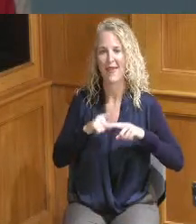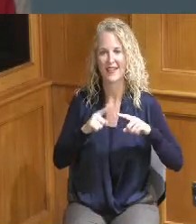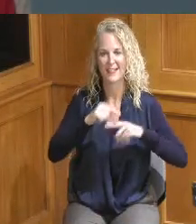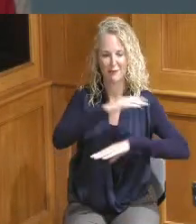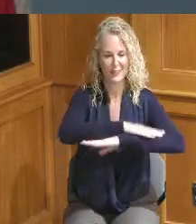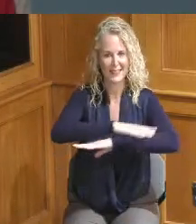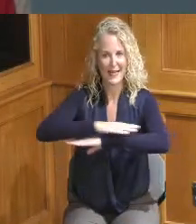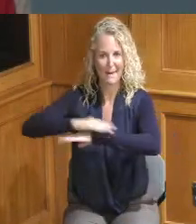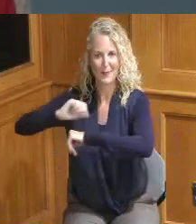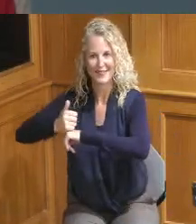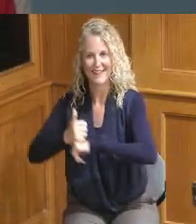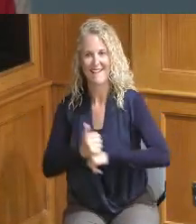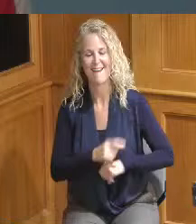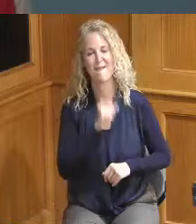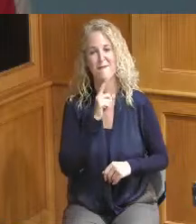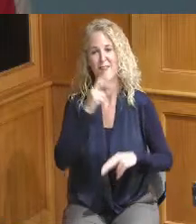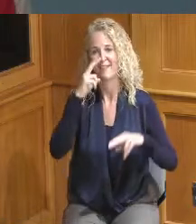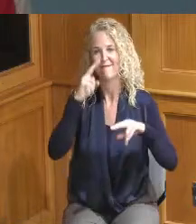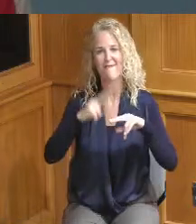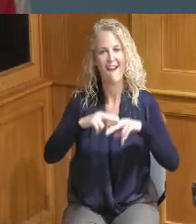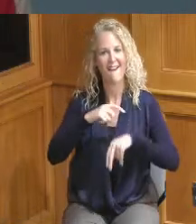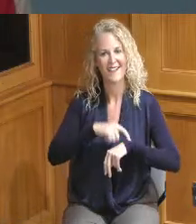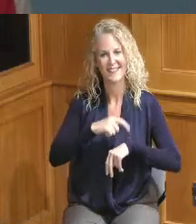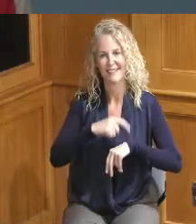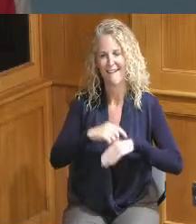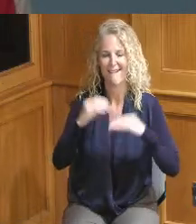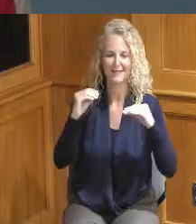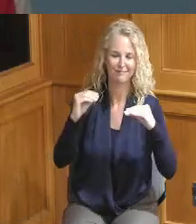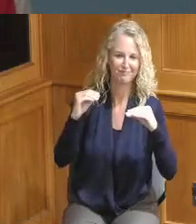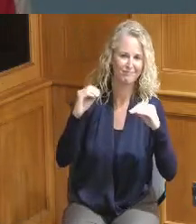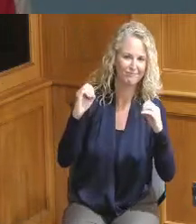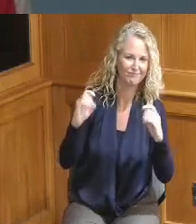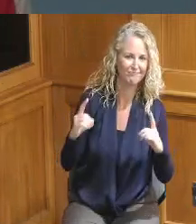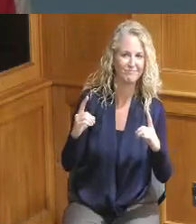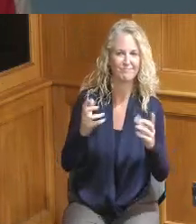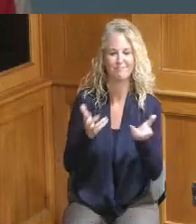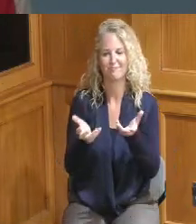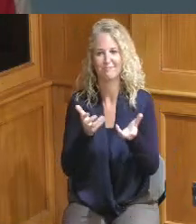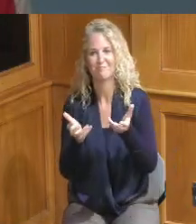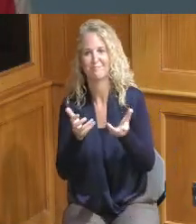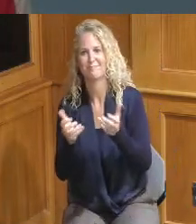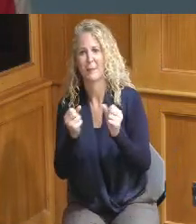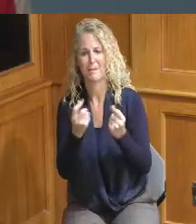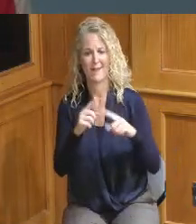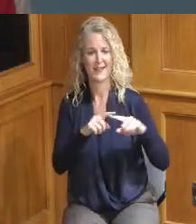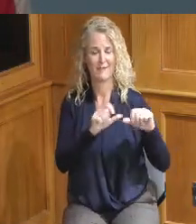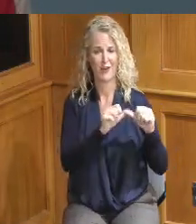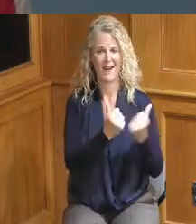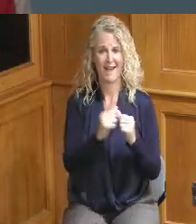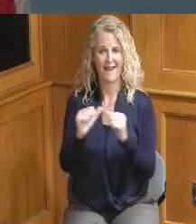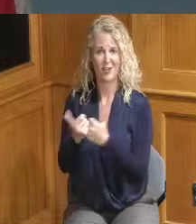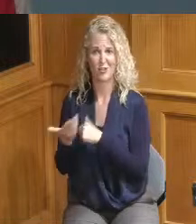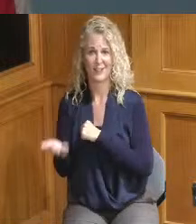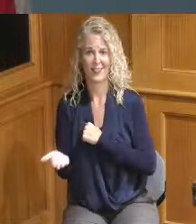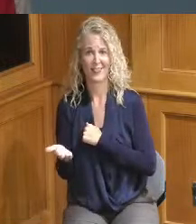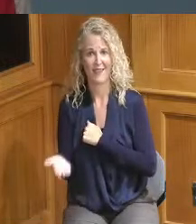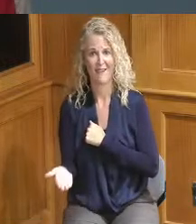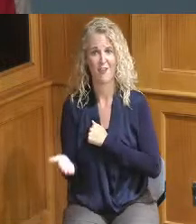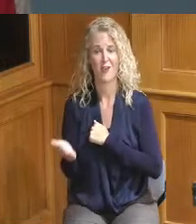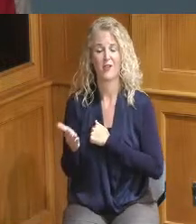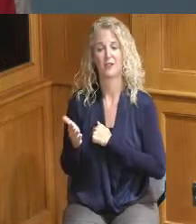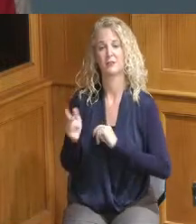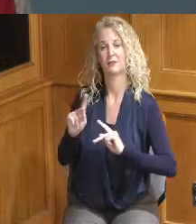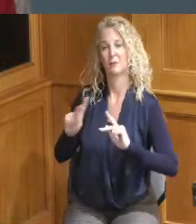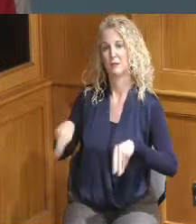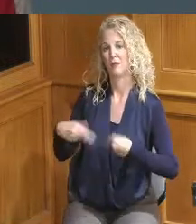vendors, and just a fun time, education element. Agencies were there to let people know what they provide